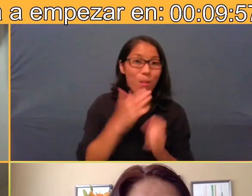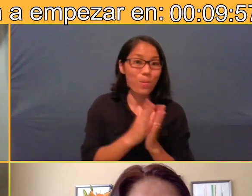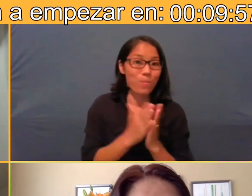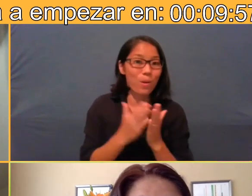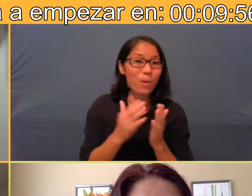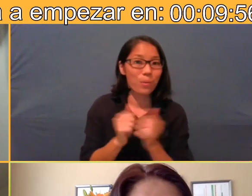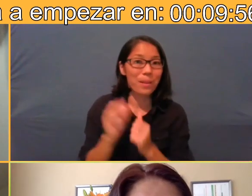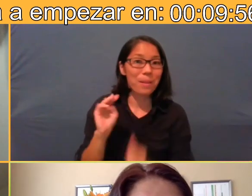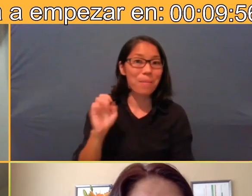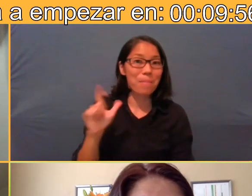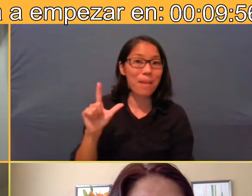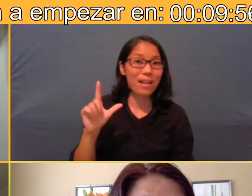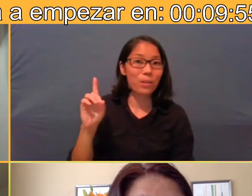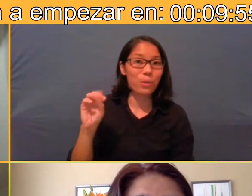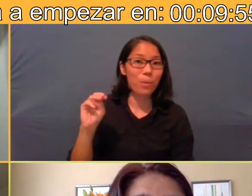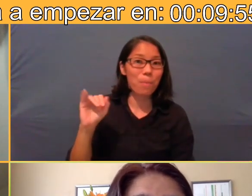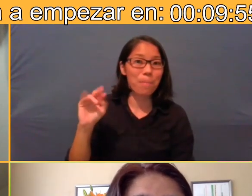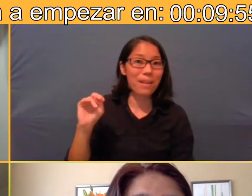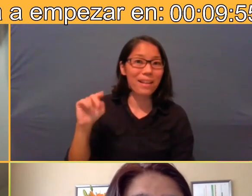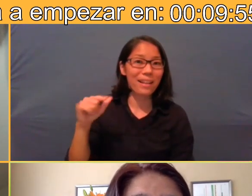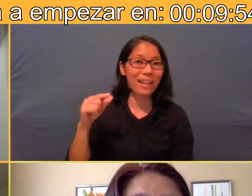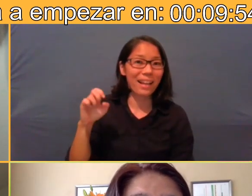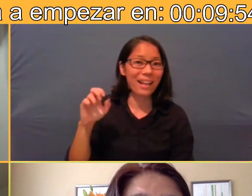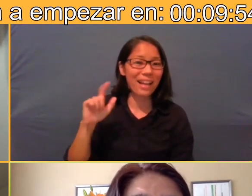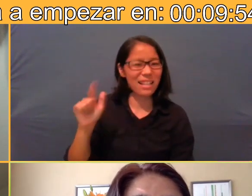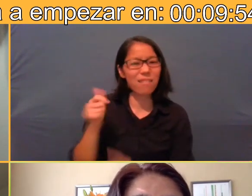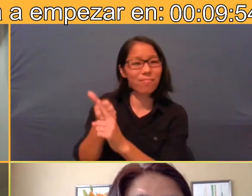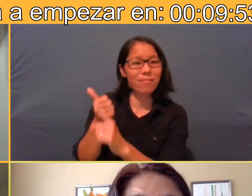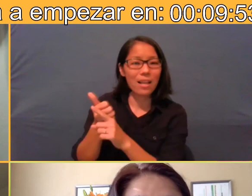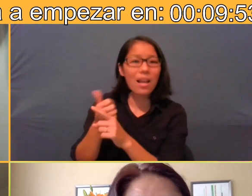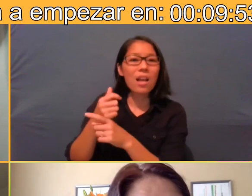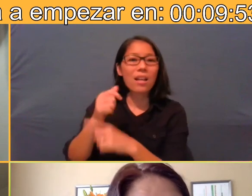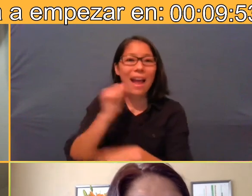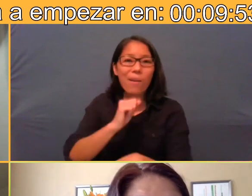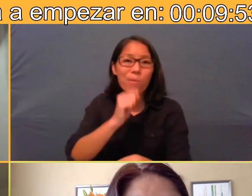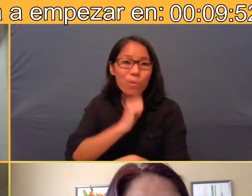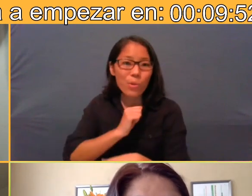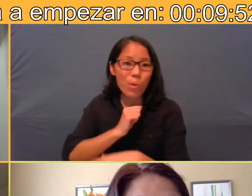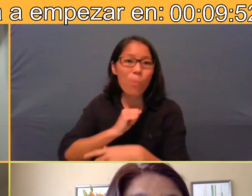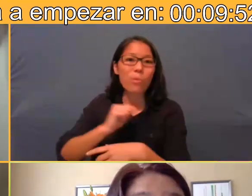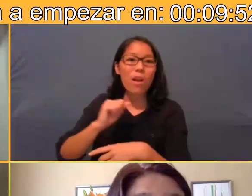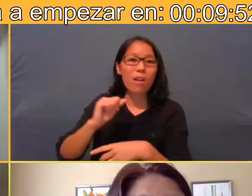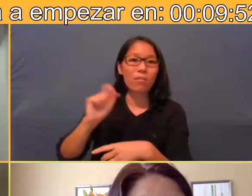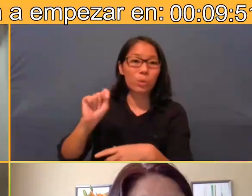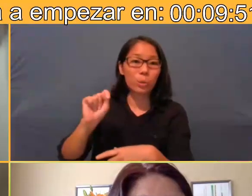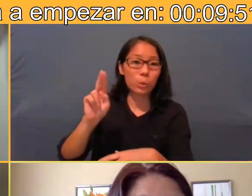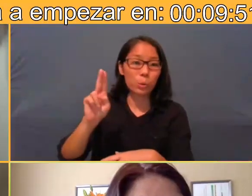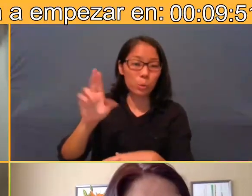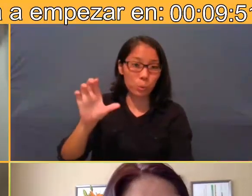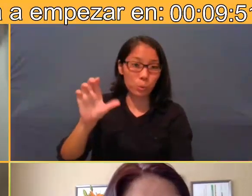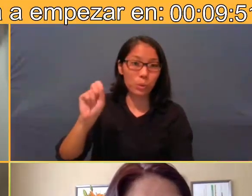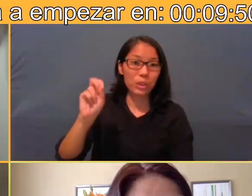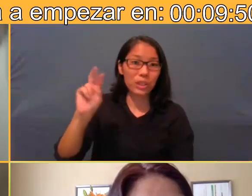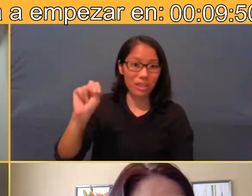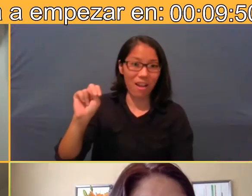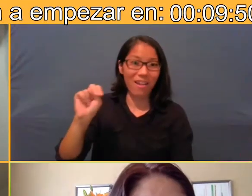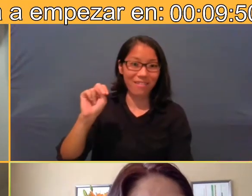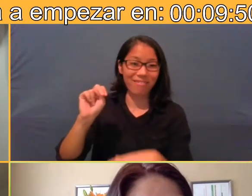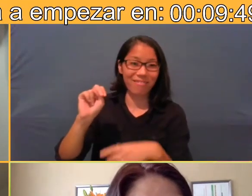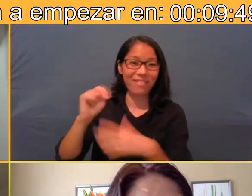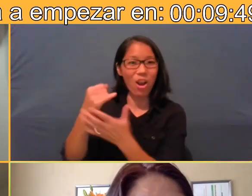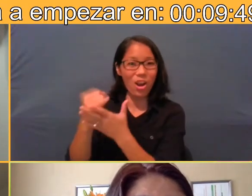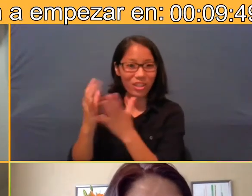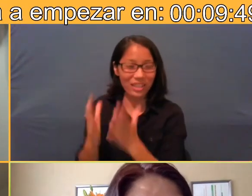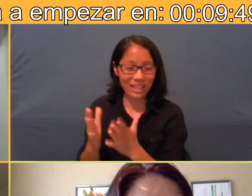who is in Tucson, Arizona, an artist in Tucson, Elena started doing these experiments from her house with